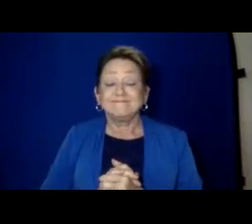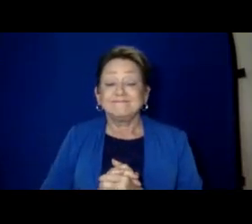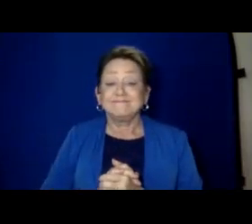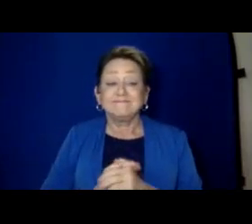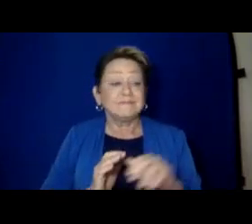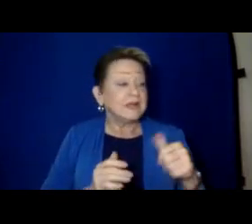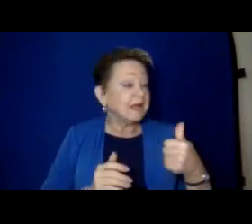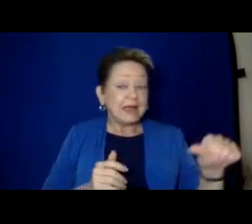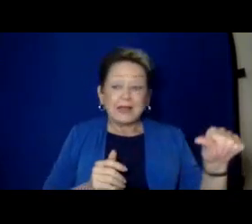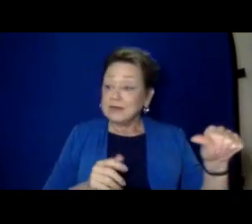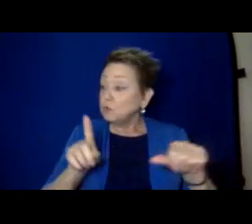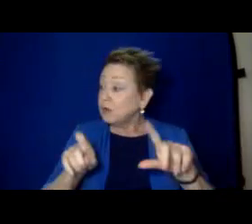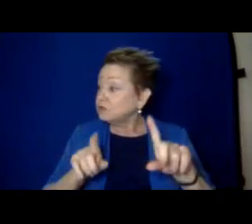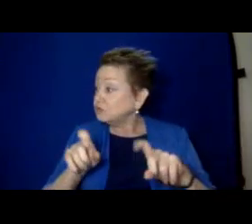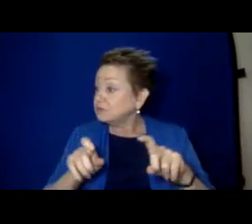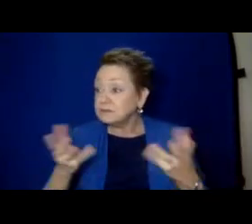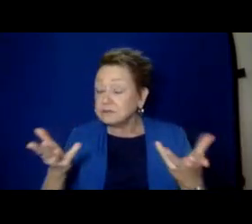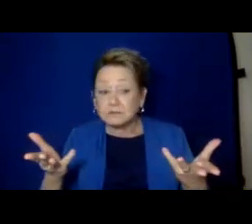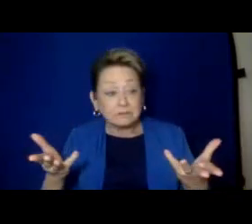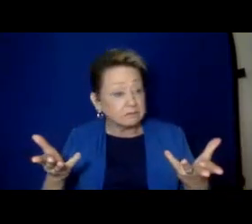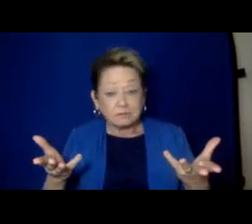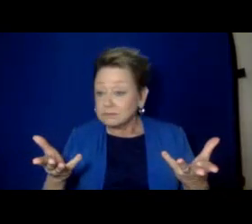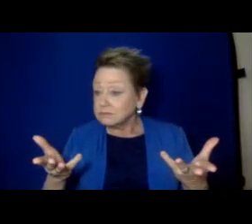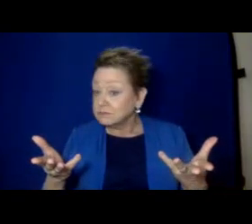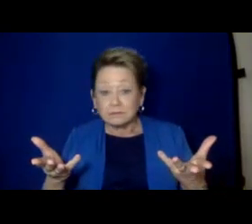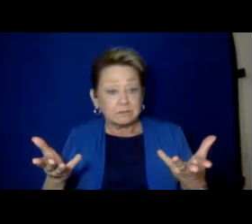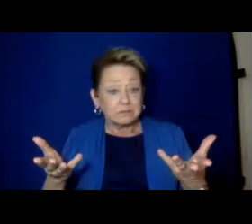Do any board members have questions?